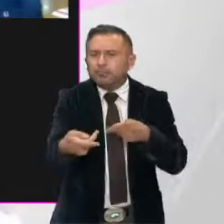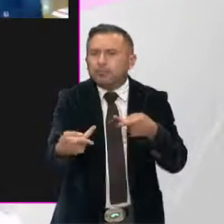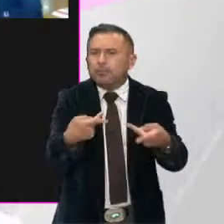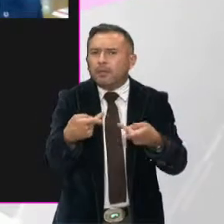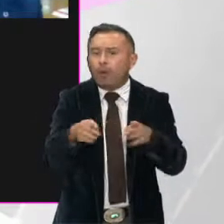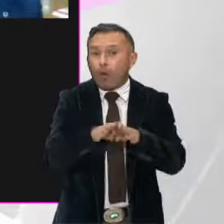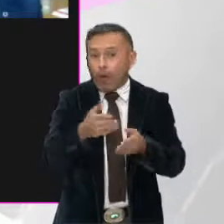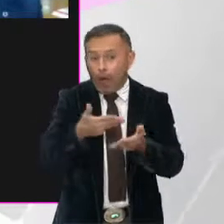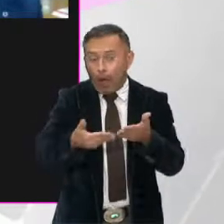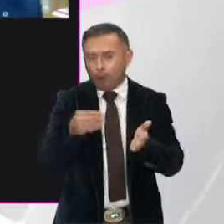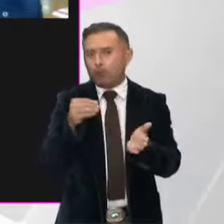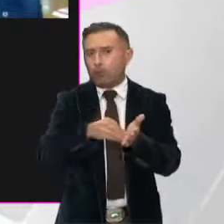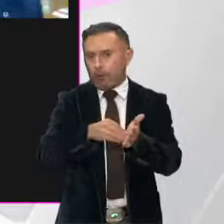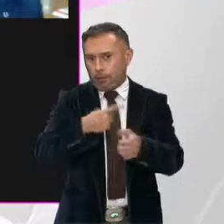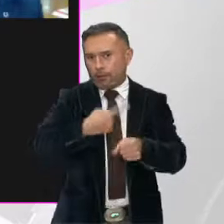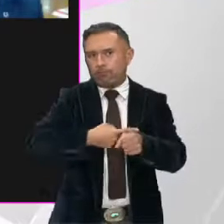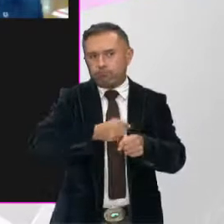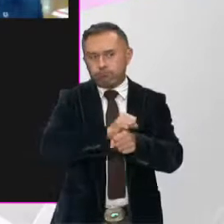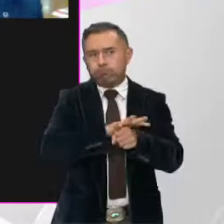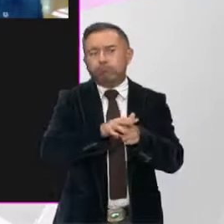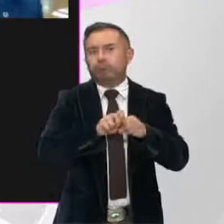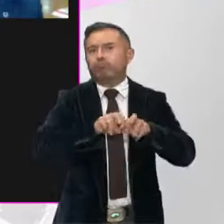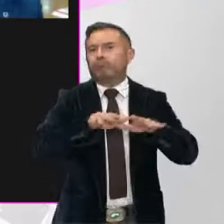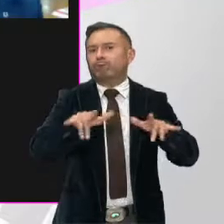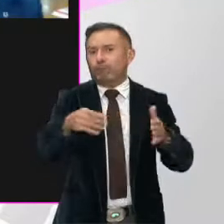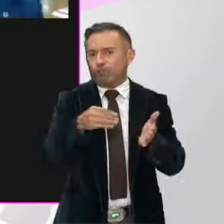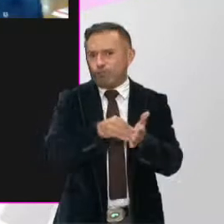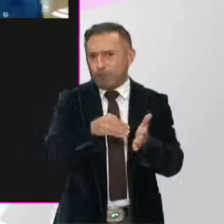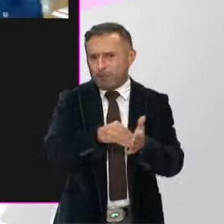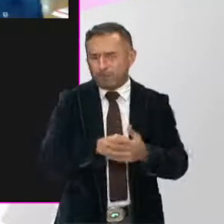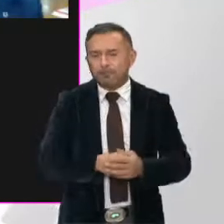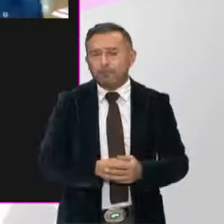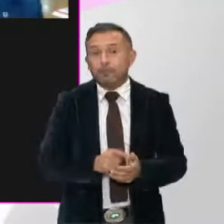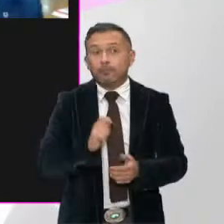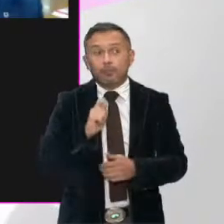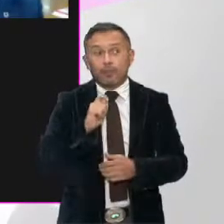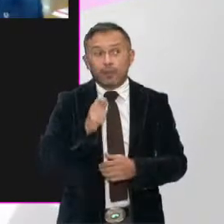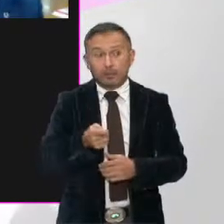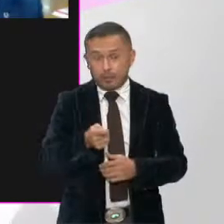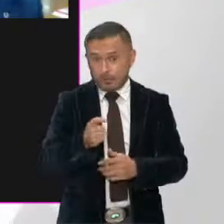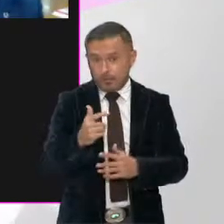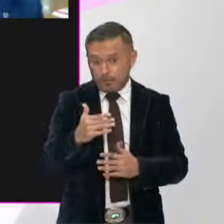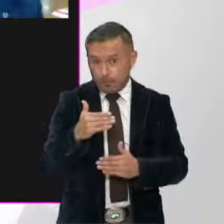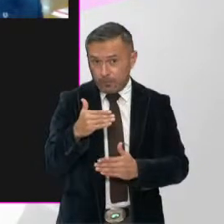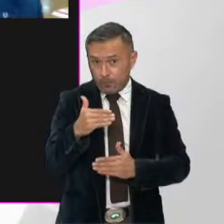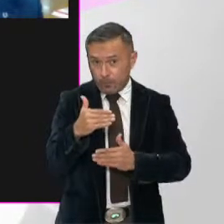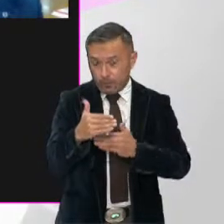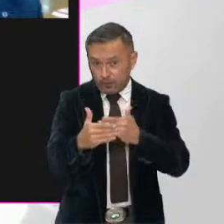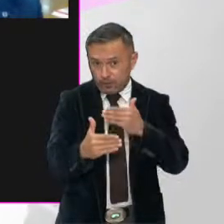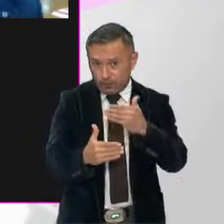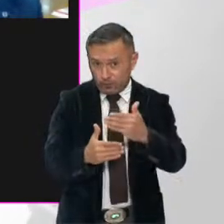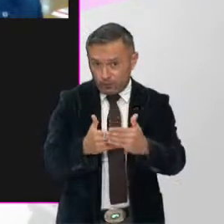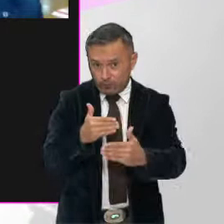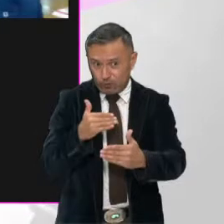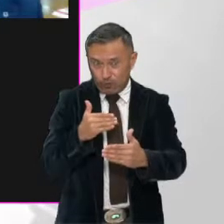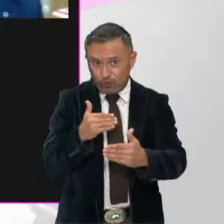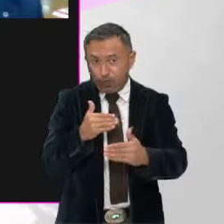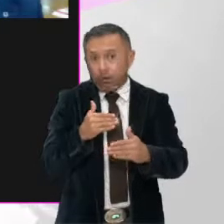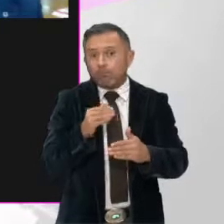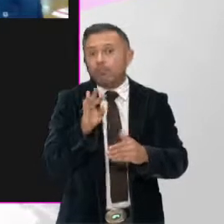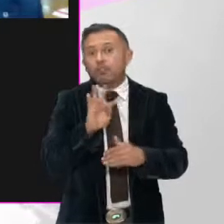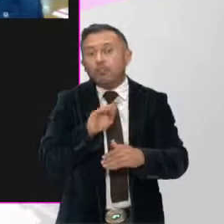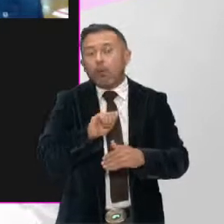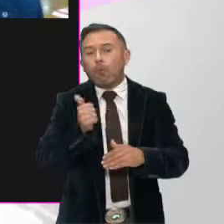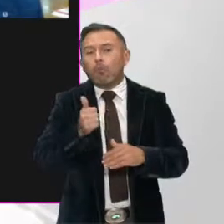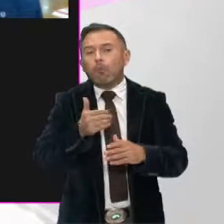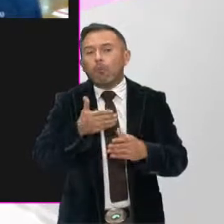how does the next elections will be organized within 10 days? The assignment